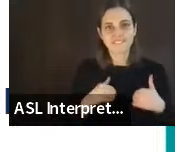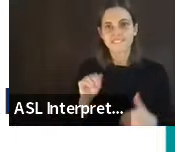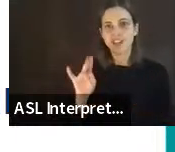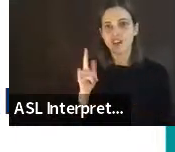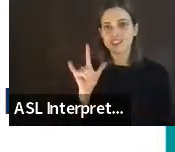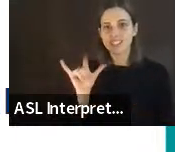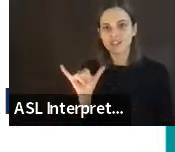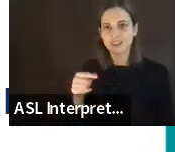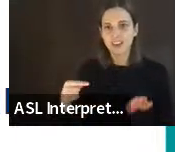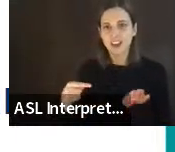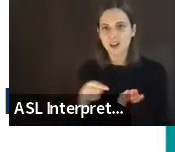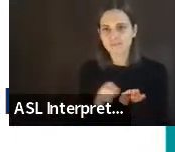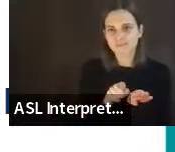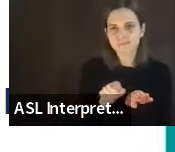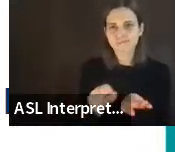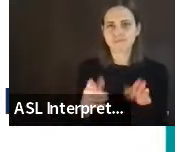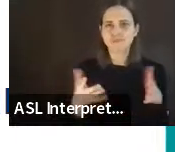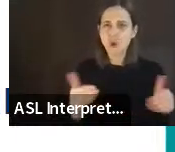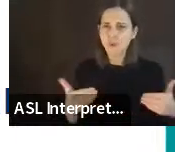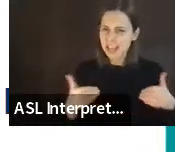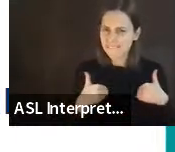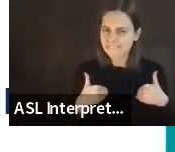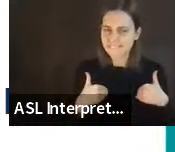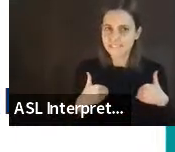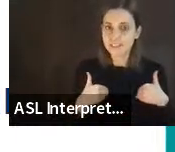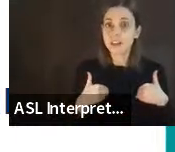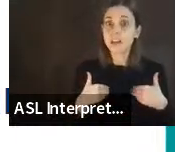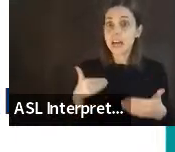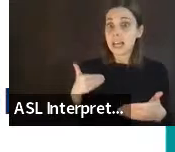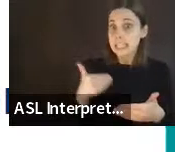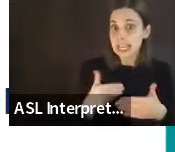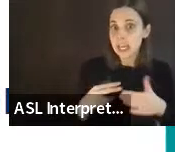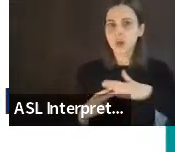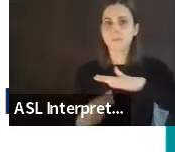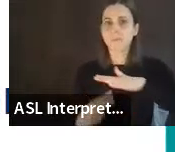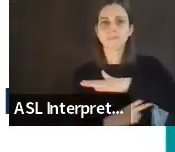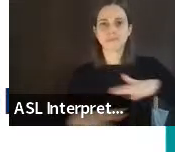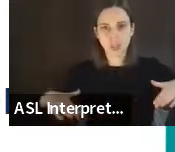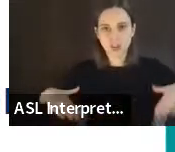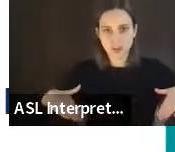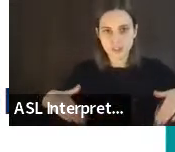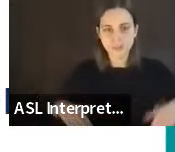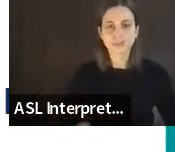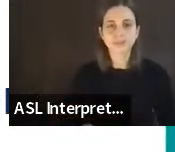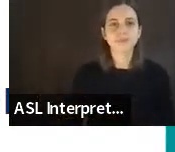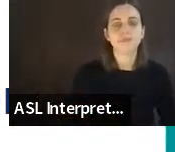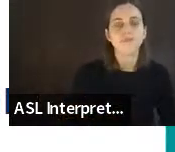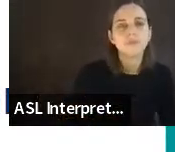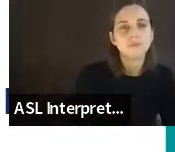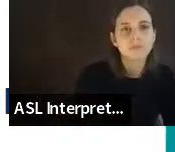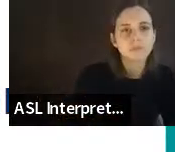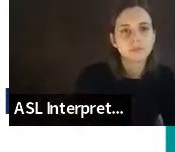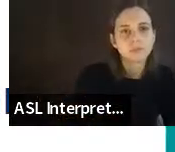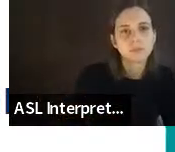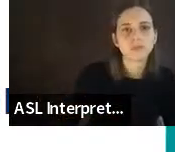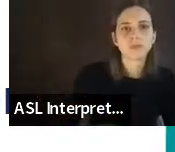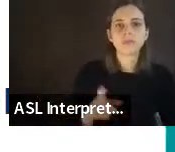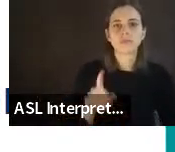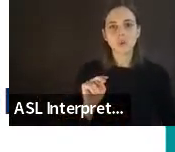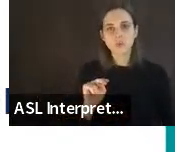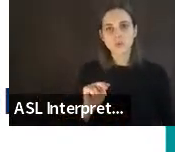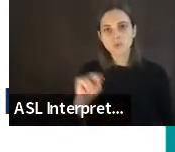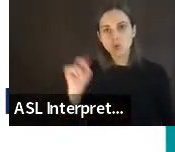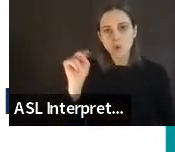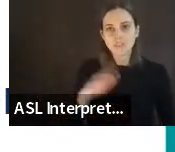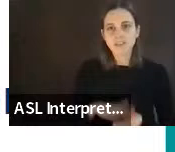area today. They just don't exist across the bridge. So on the north is to the right, still lost our north arrow. We'll add our north arrow to the right, but kind of